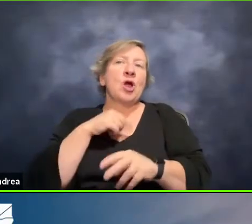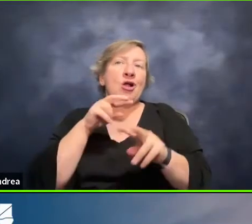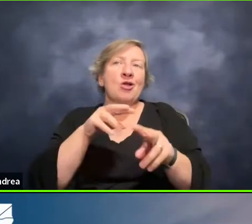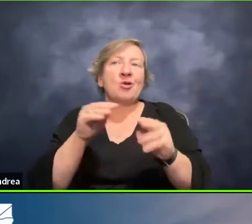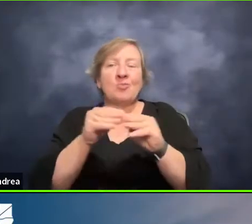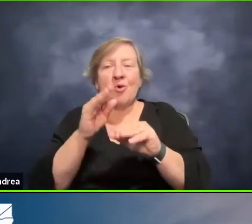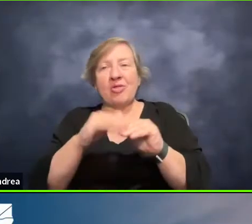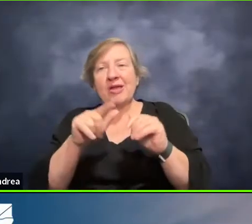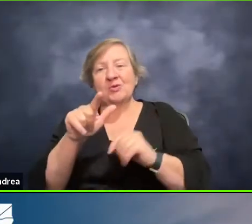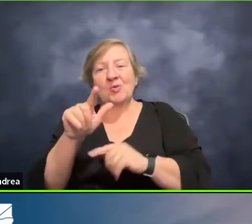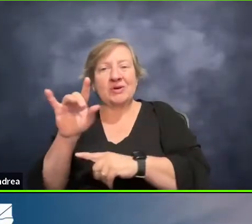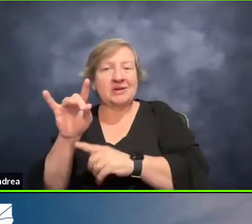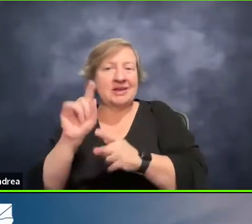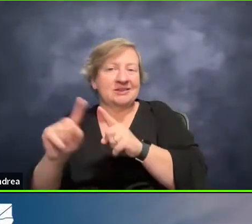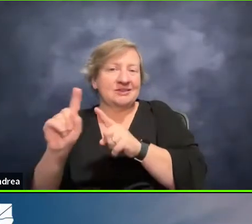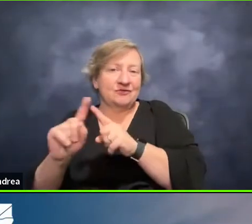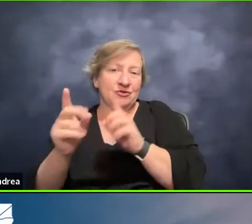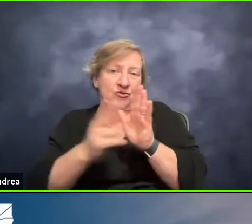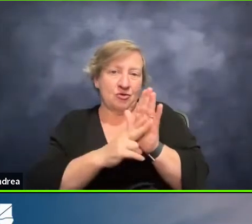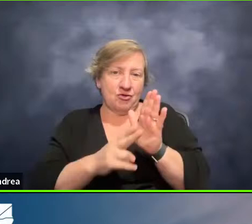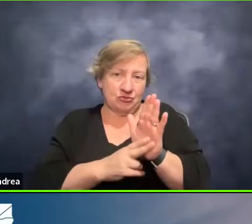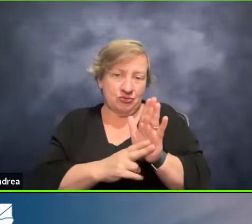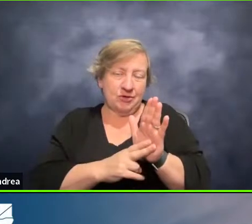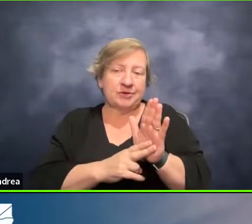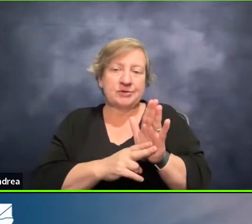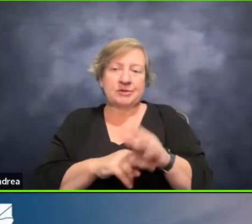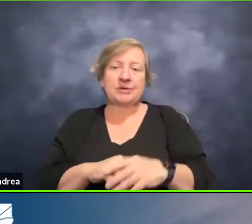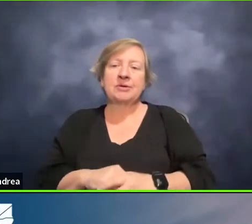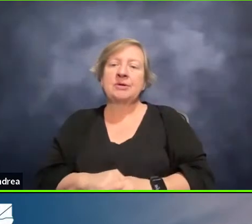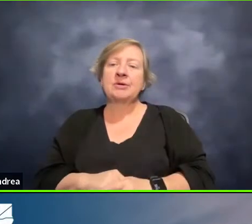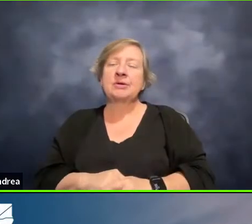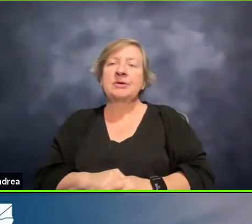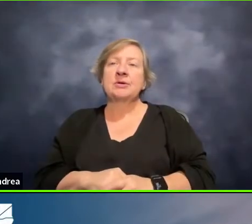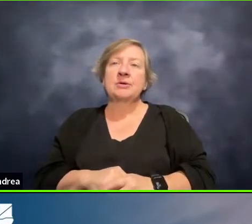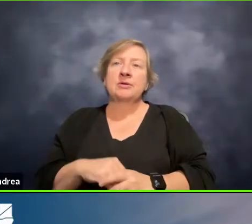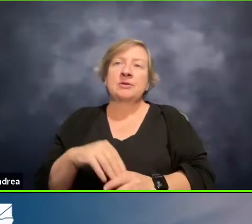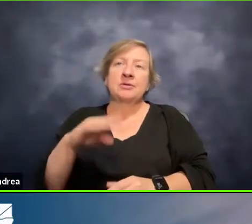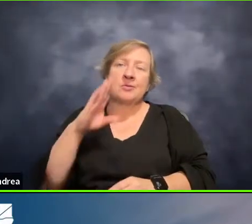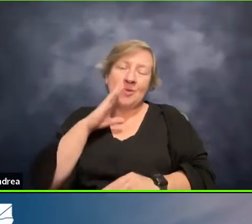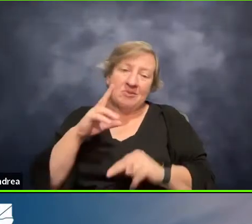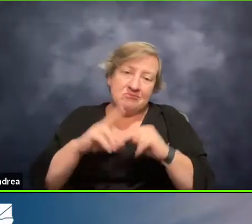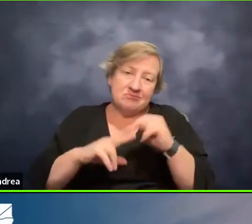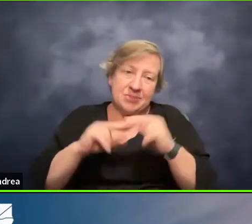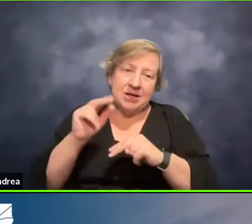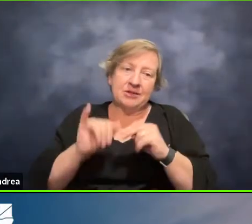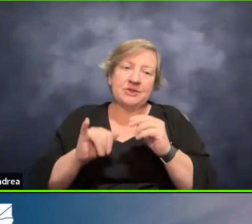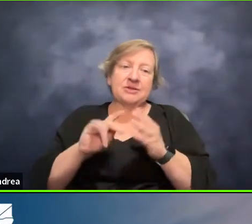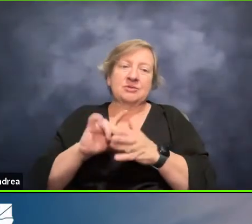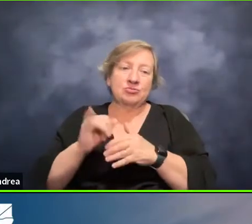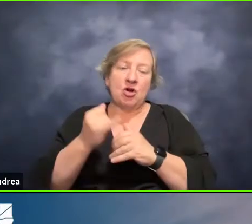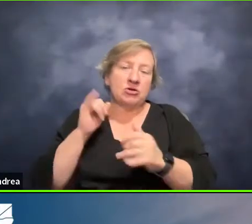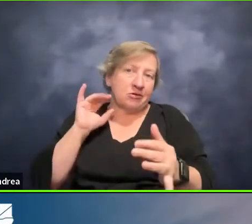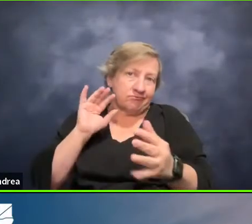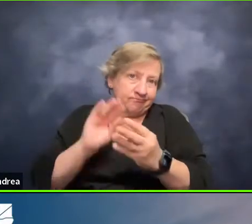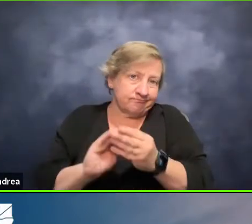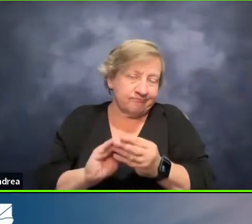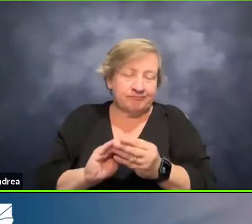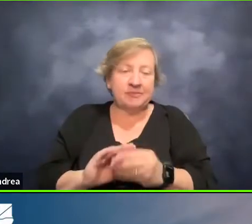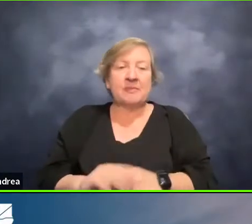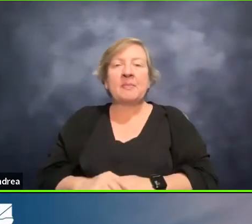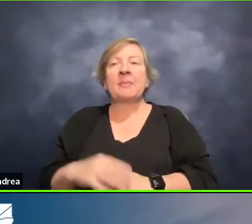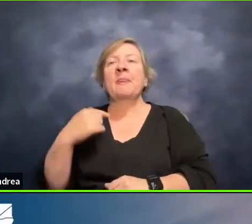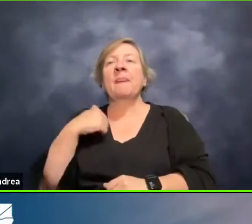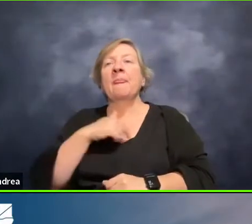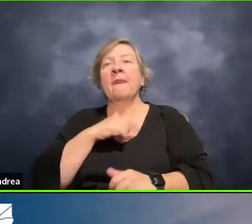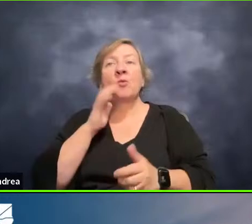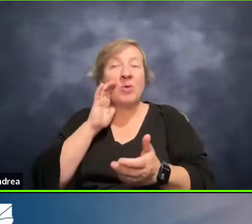different contracts to build out this project in its entirety. And we believe